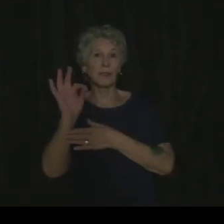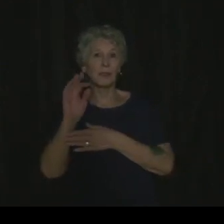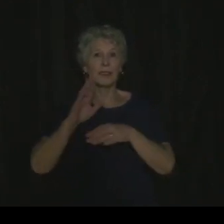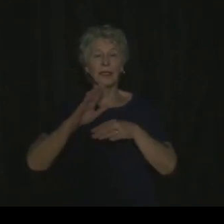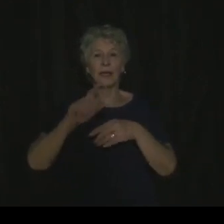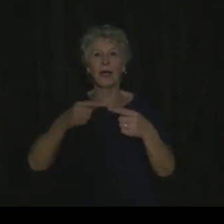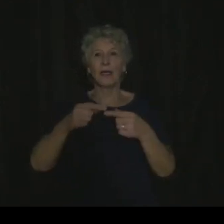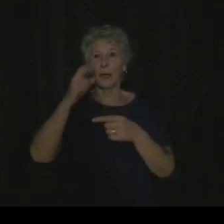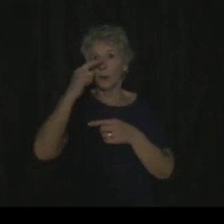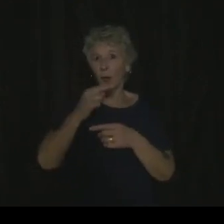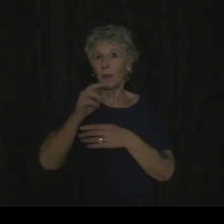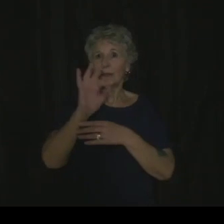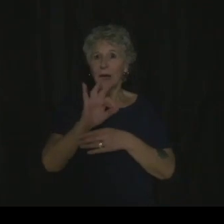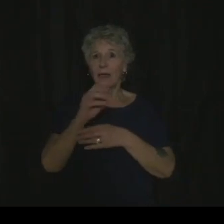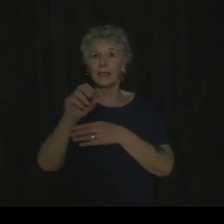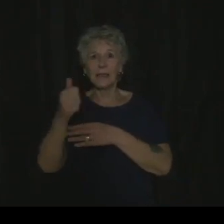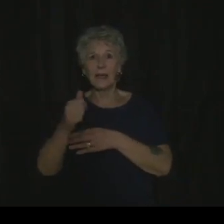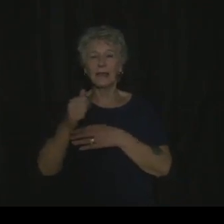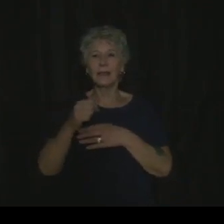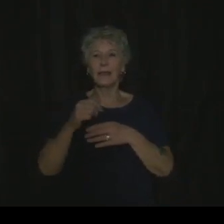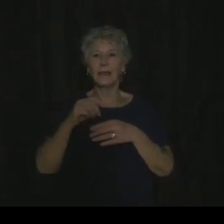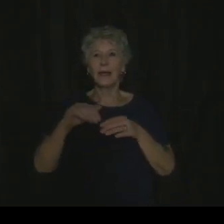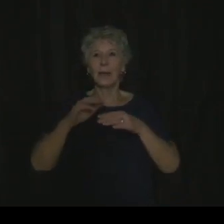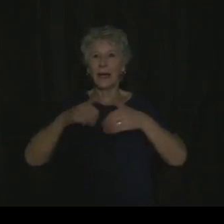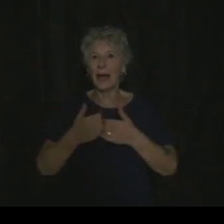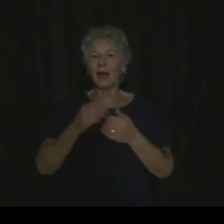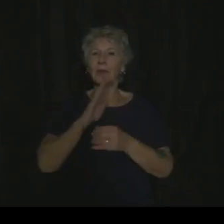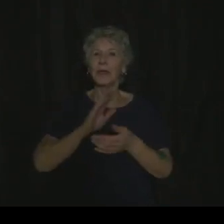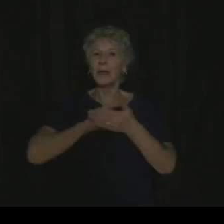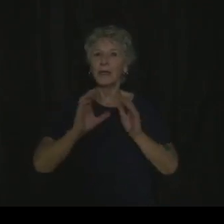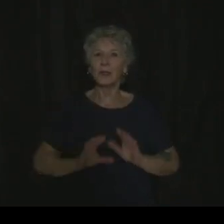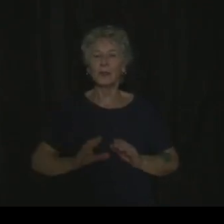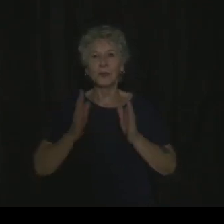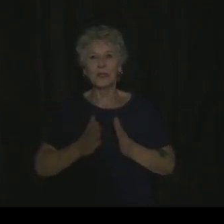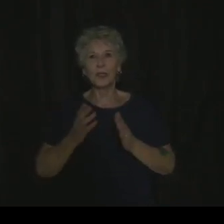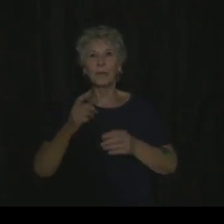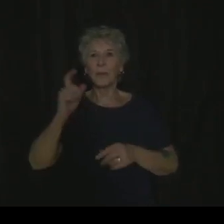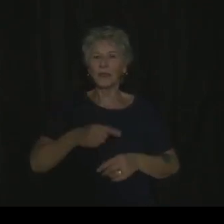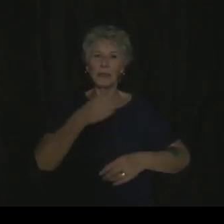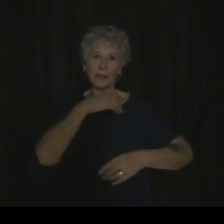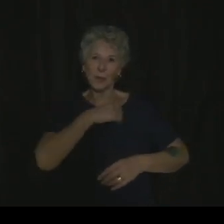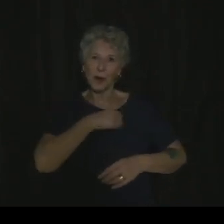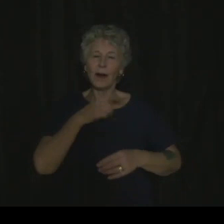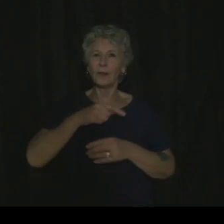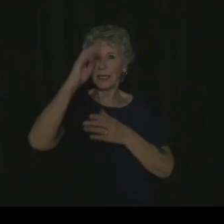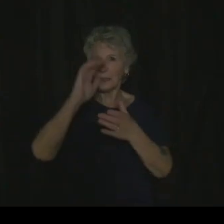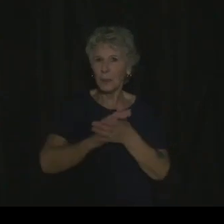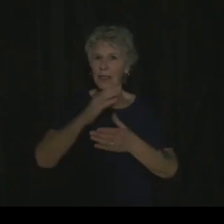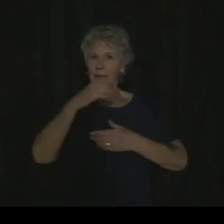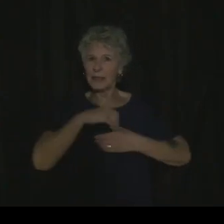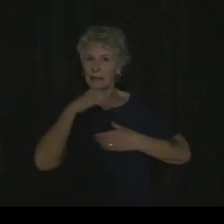10, 9 and 10, about how being a Christian isn't just something in name. It has to be in your heart. You need to believe